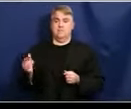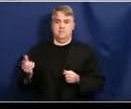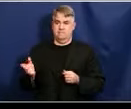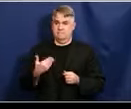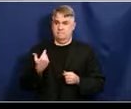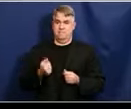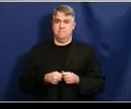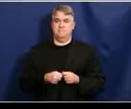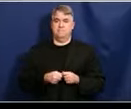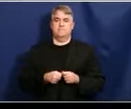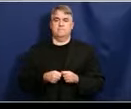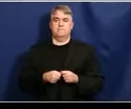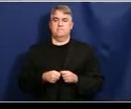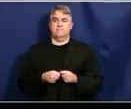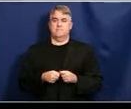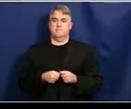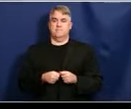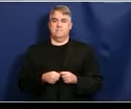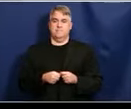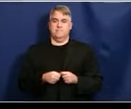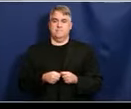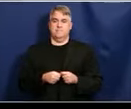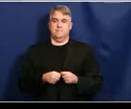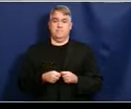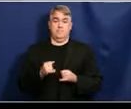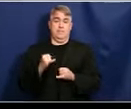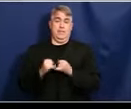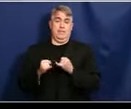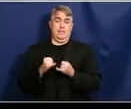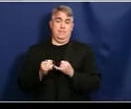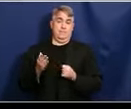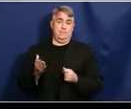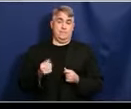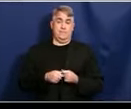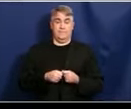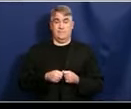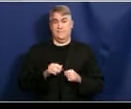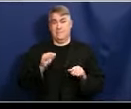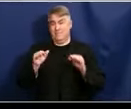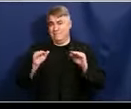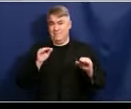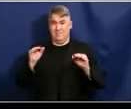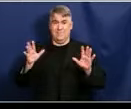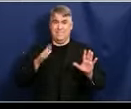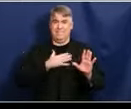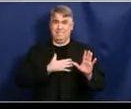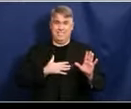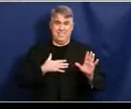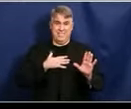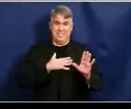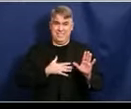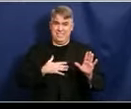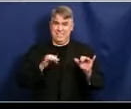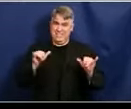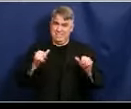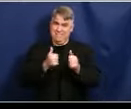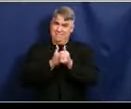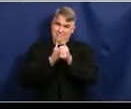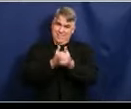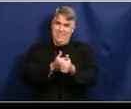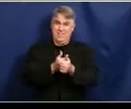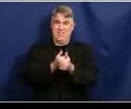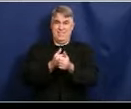the case rates. So in closing, I would just like to remind everyone that we want to adhere to the CDC 4